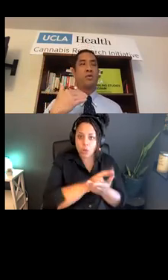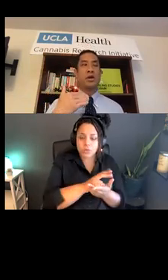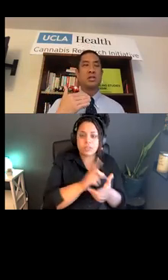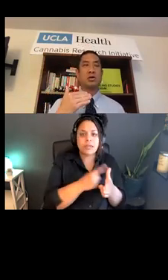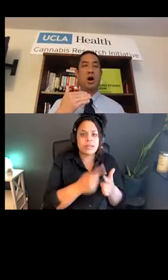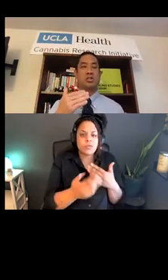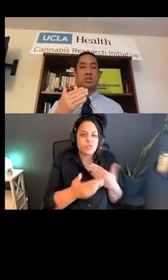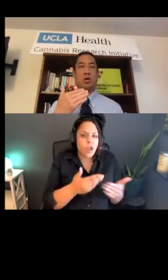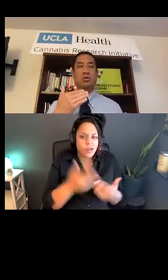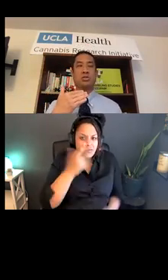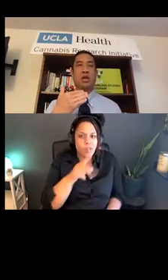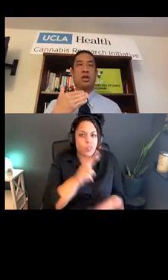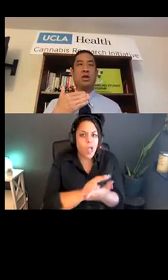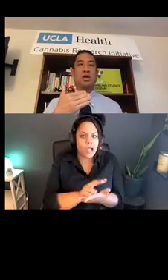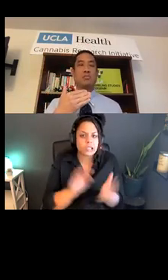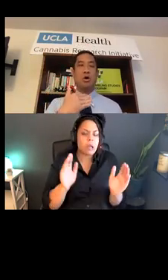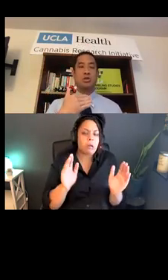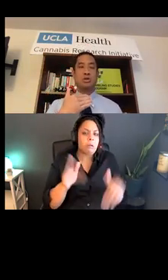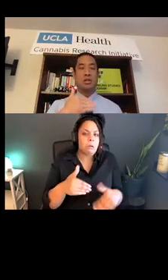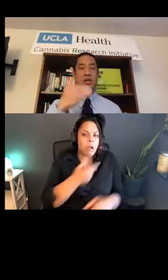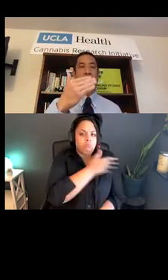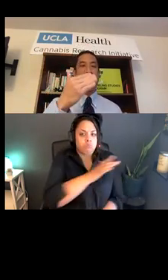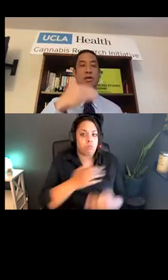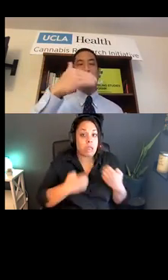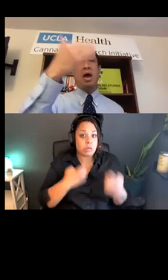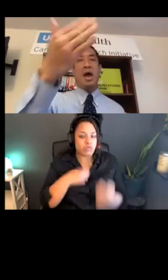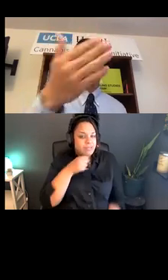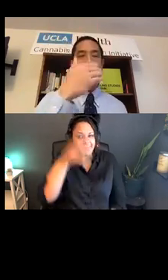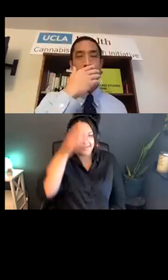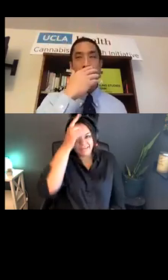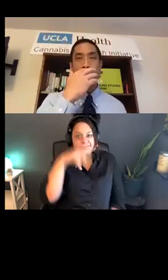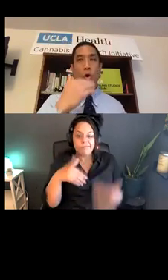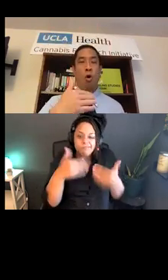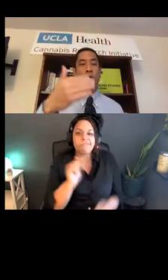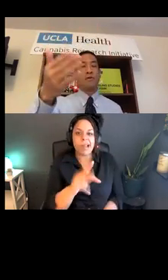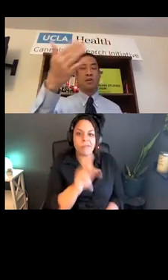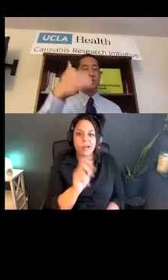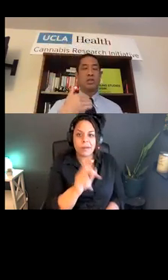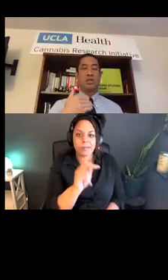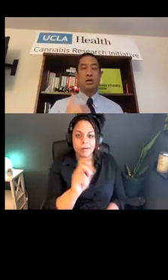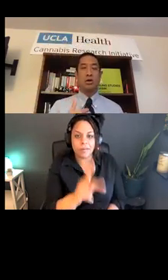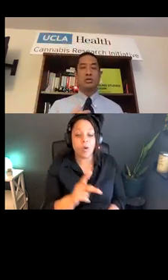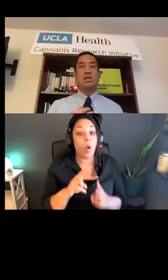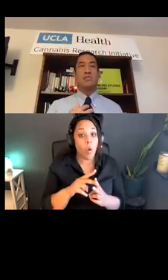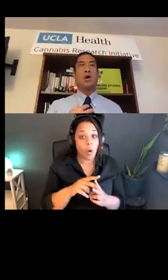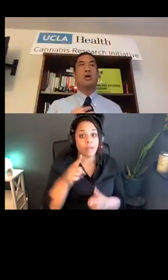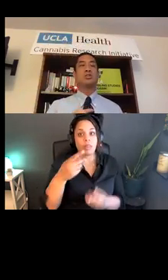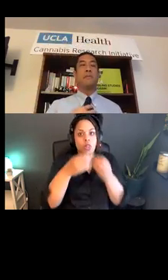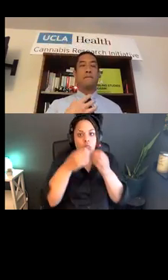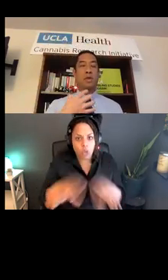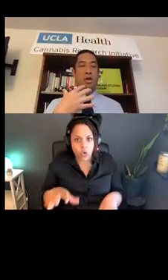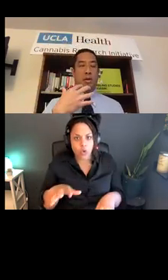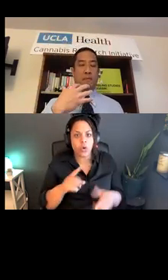whatever reason, the losses don't stick emotionally the next day and they go back, right? or vice versa, they lose and the